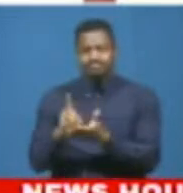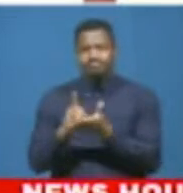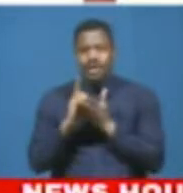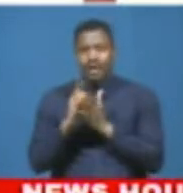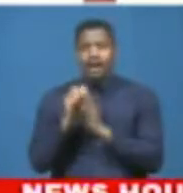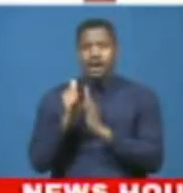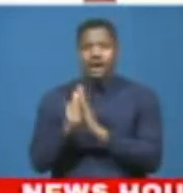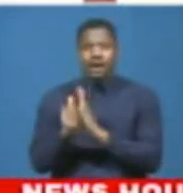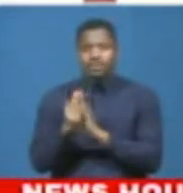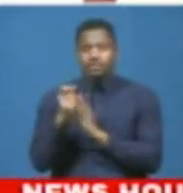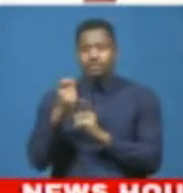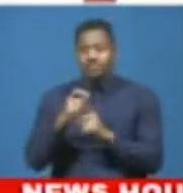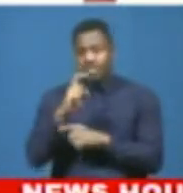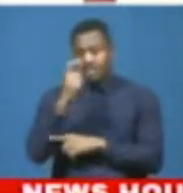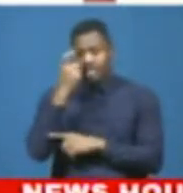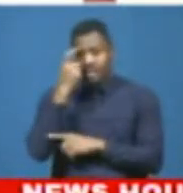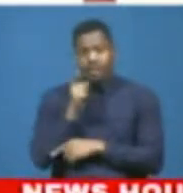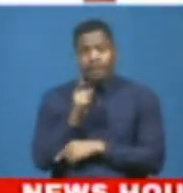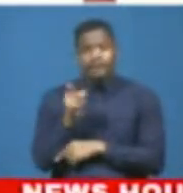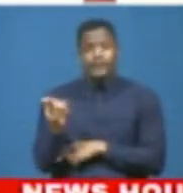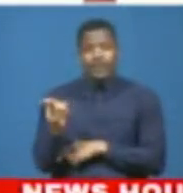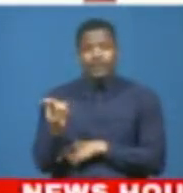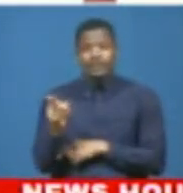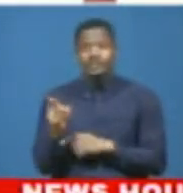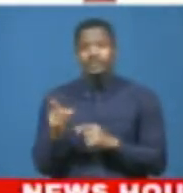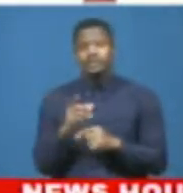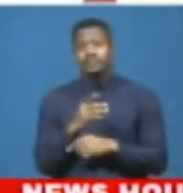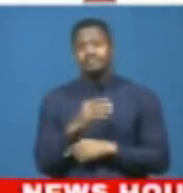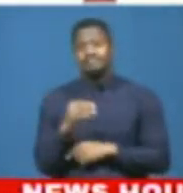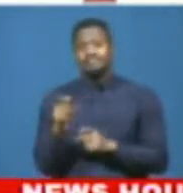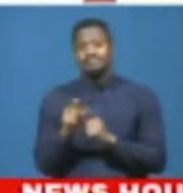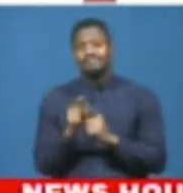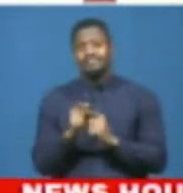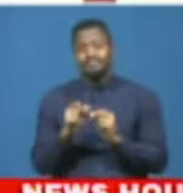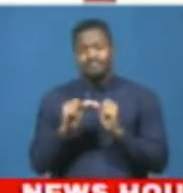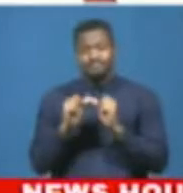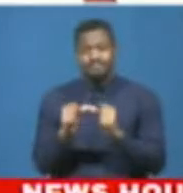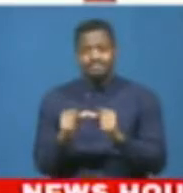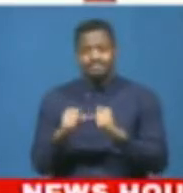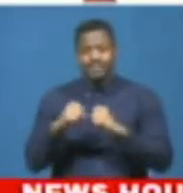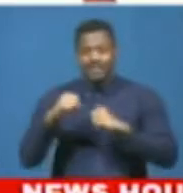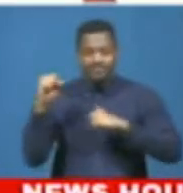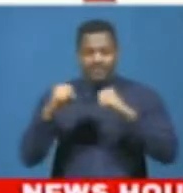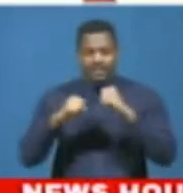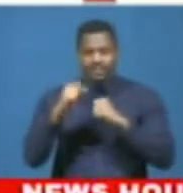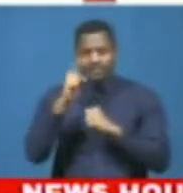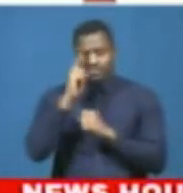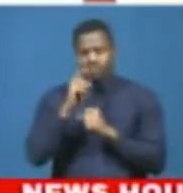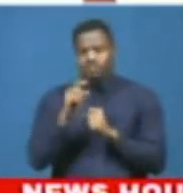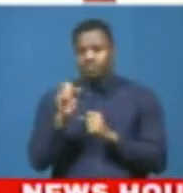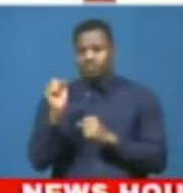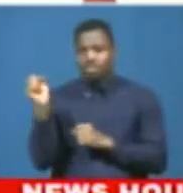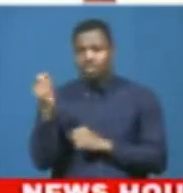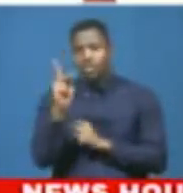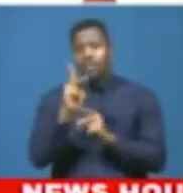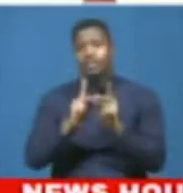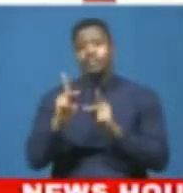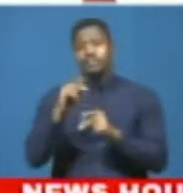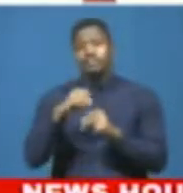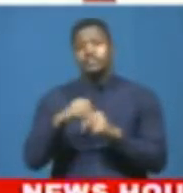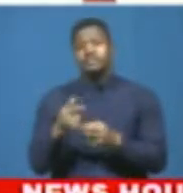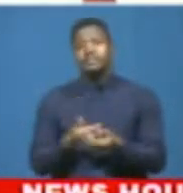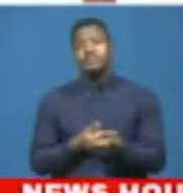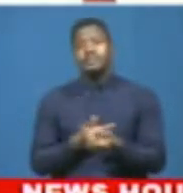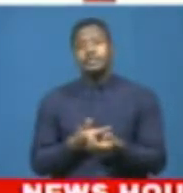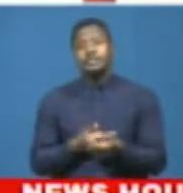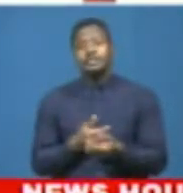accountability from the government. We will also continue to fight for the ordinary people on our streets.